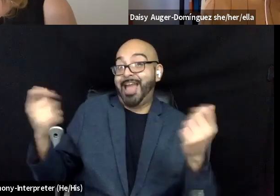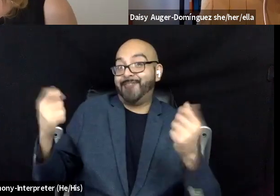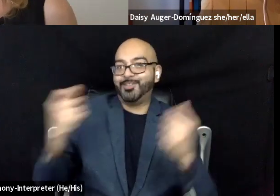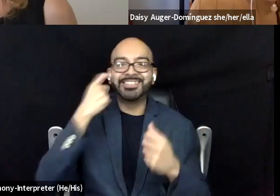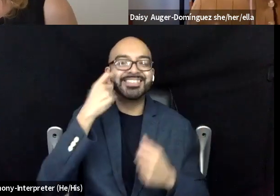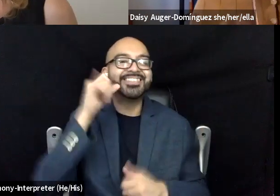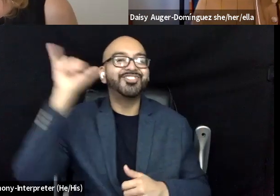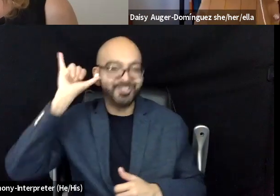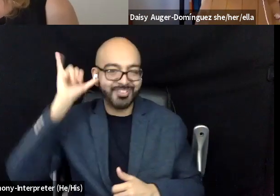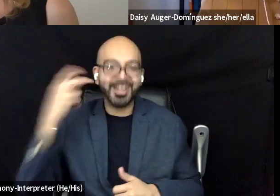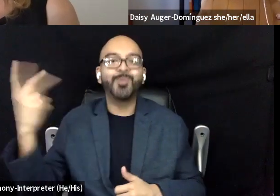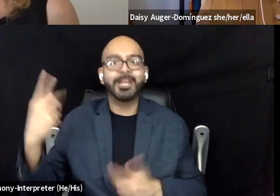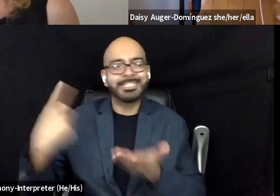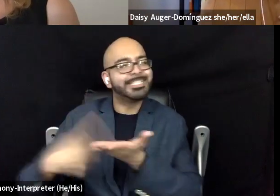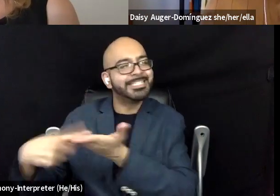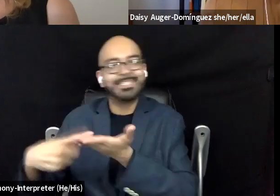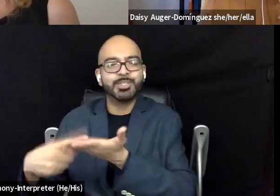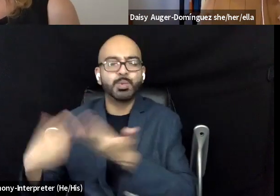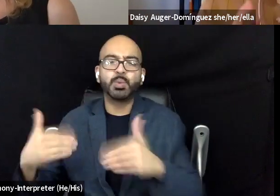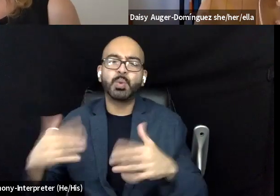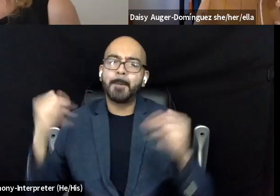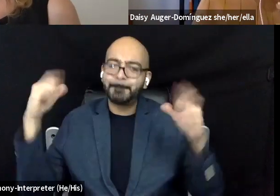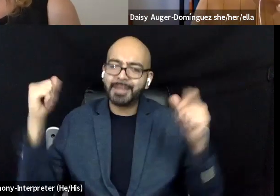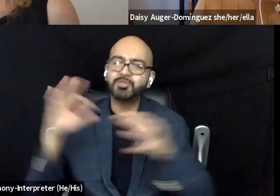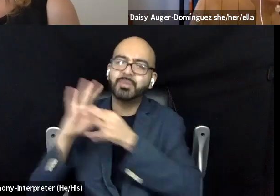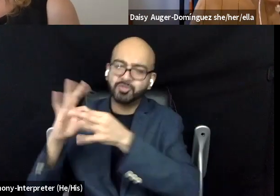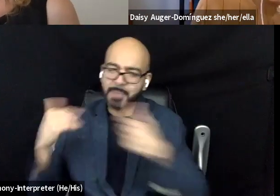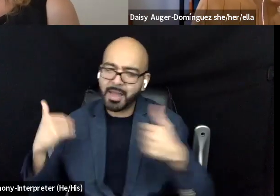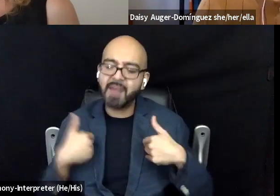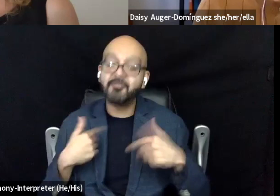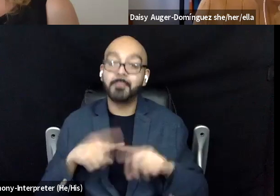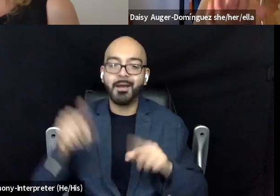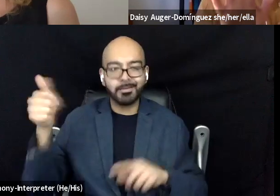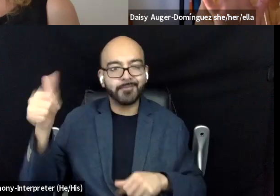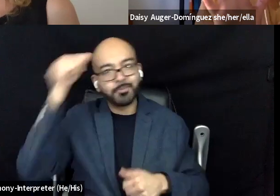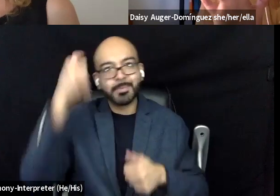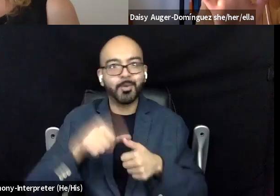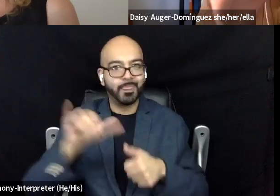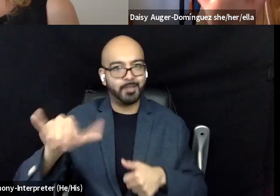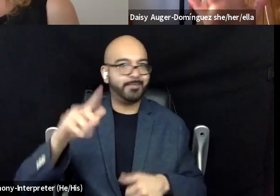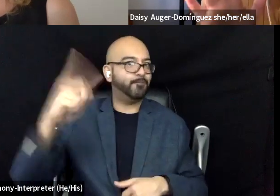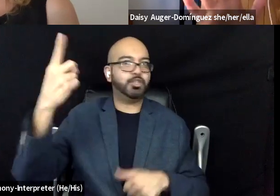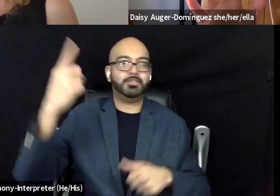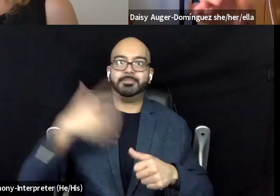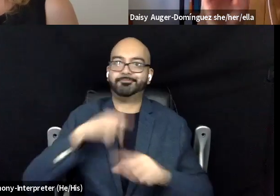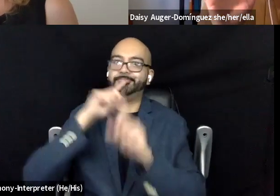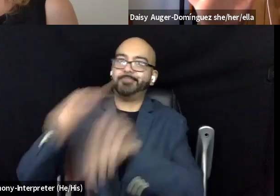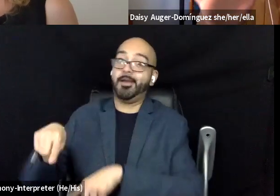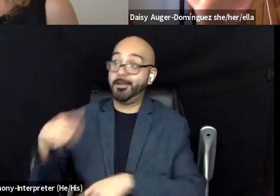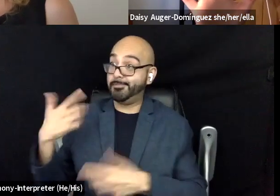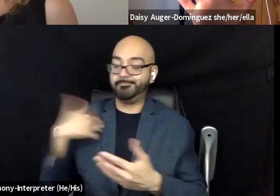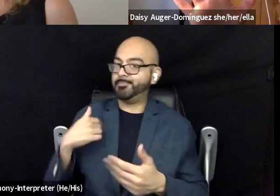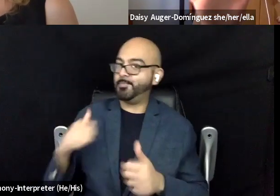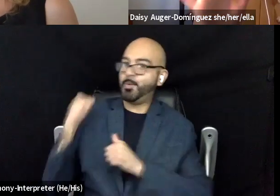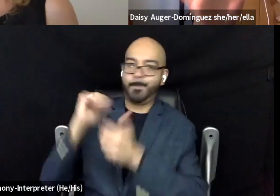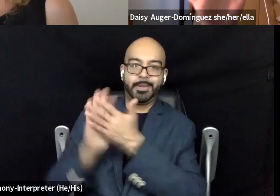we were talking about what an amazing relationship we built. But she remembers that that was the first thing I said. I was like, you know, like, I'm not going to be tokenized. I am not